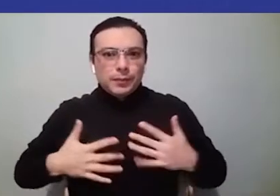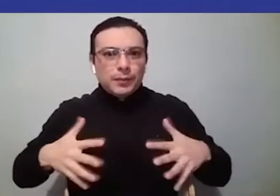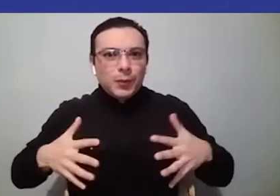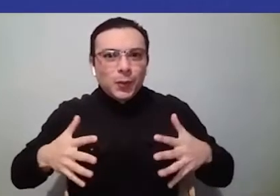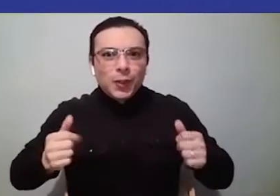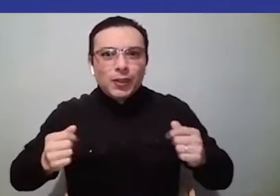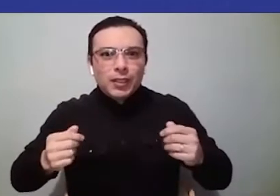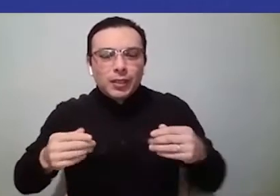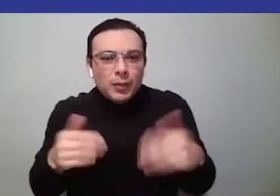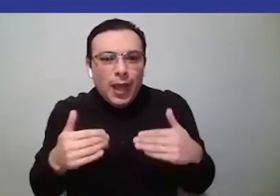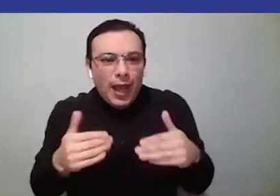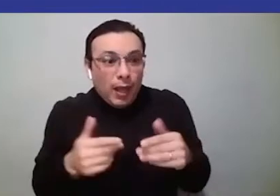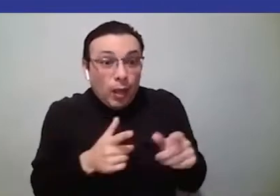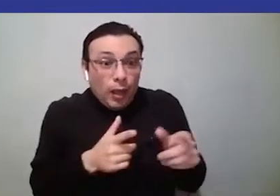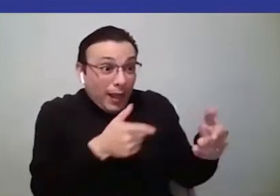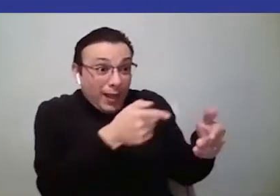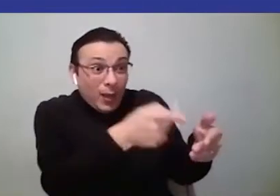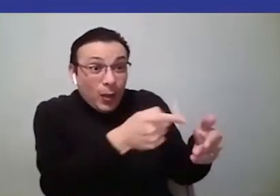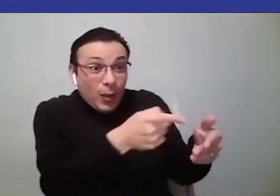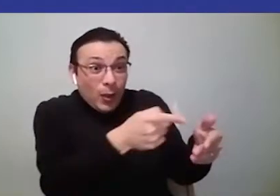my ancestors speak.